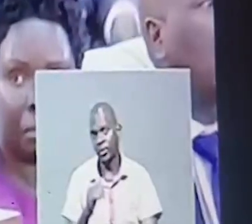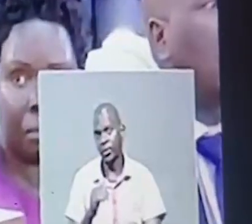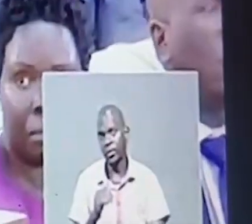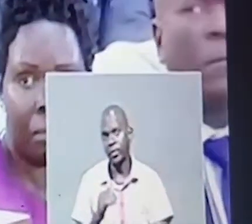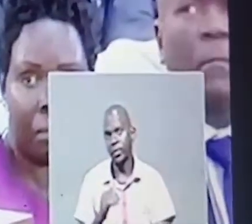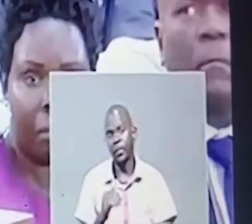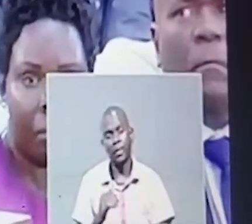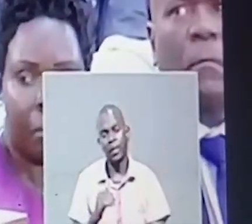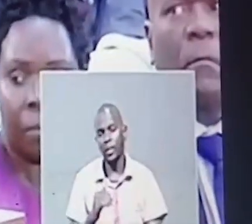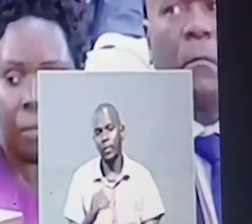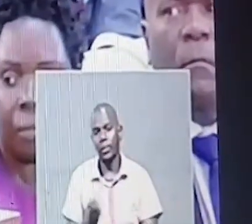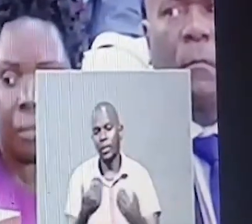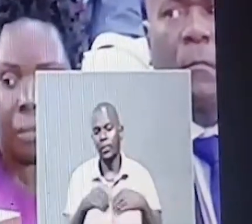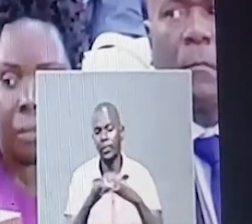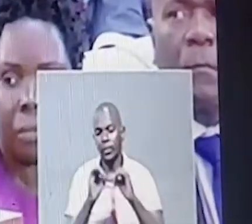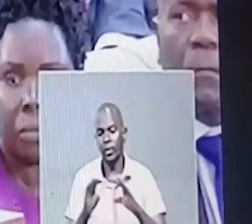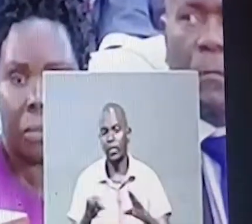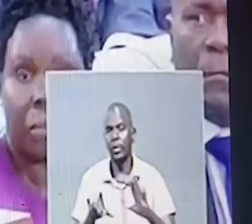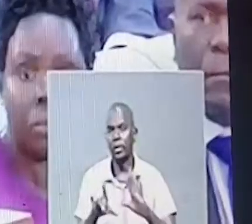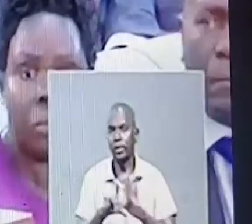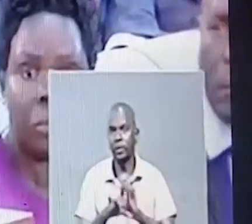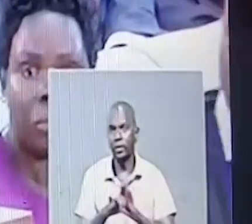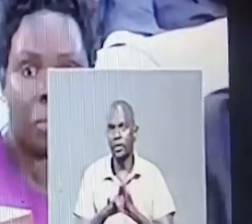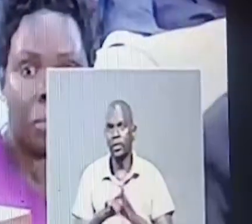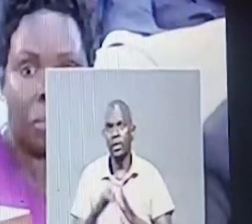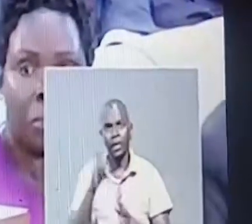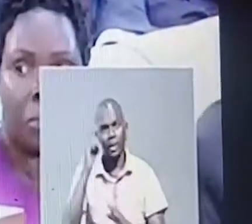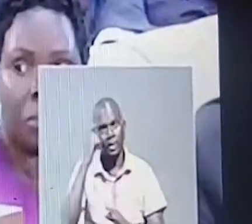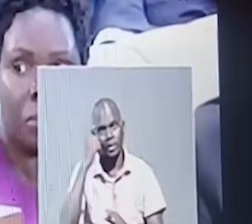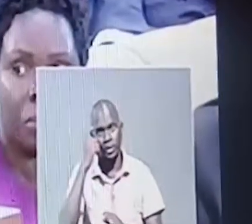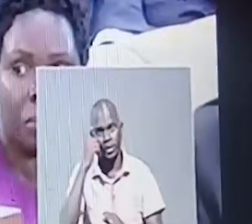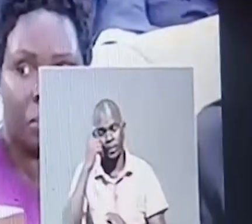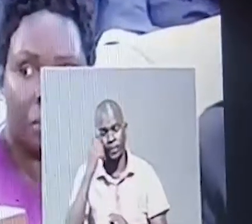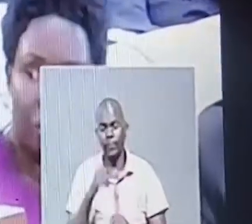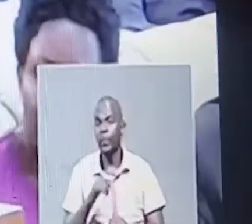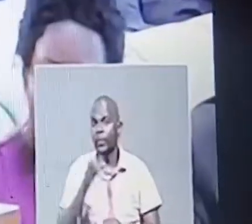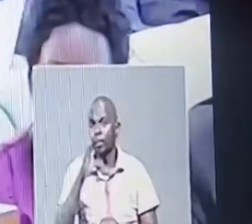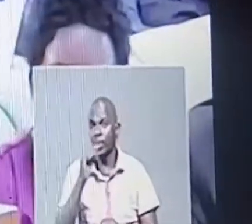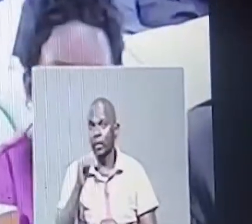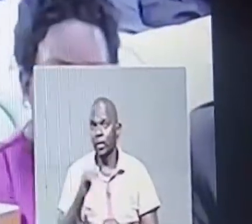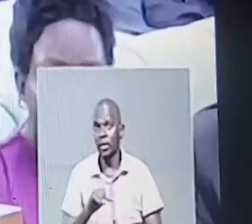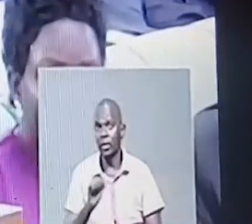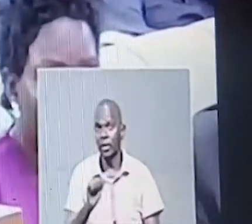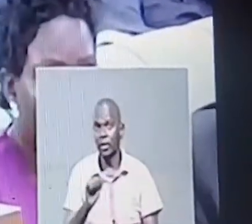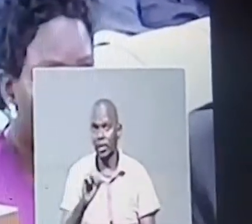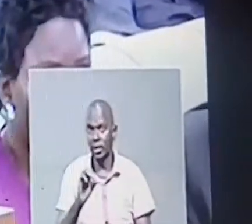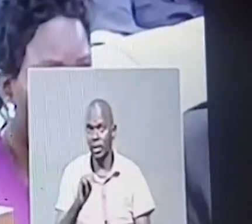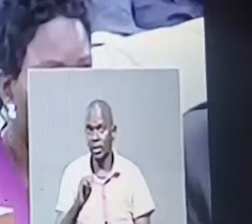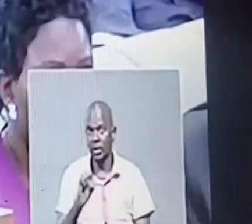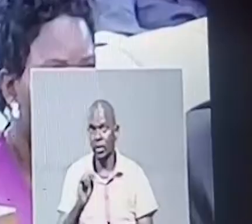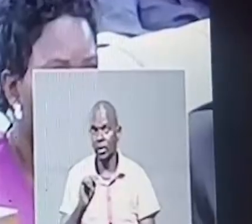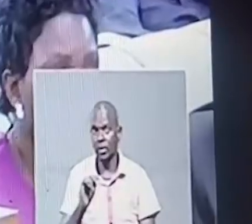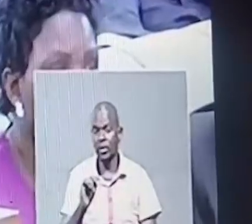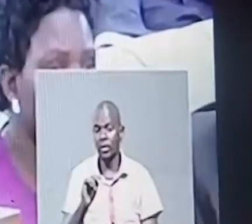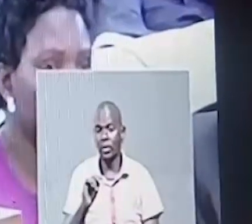out of hands, legally. I think the Speaker among is taking the law into her